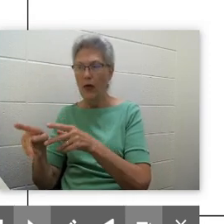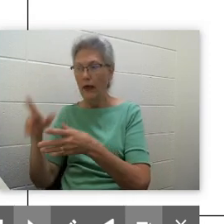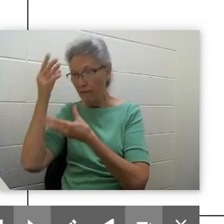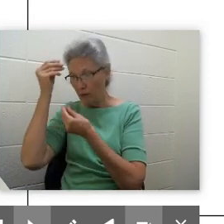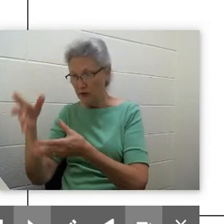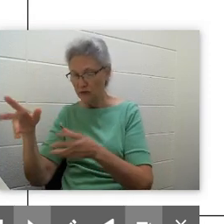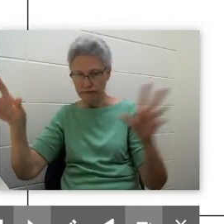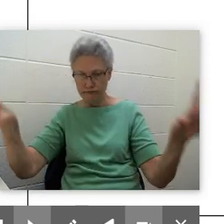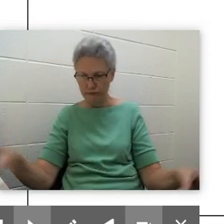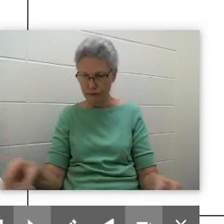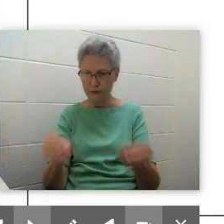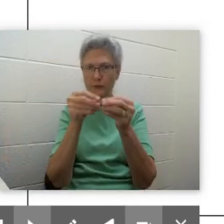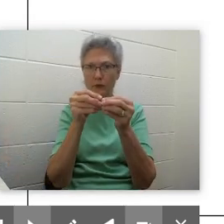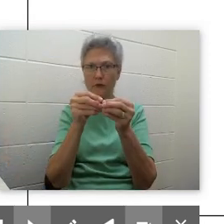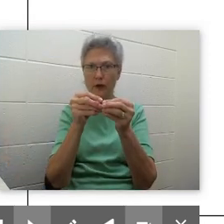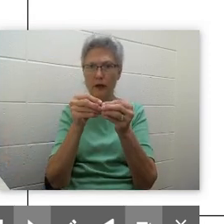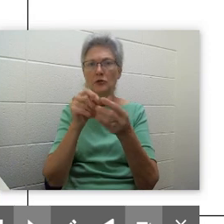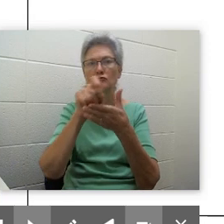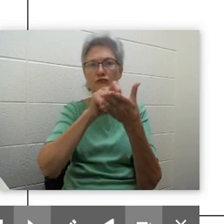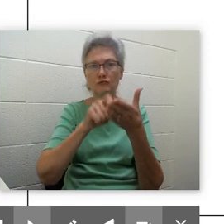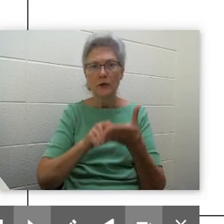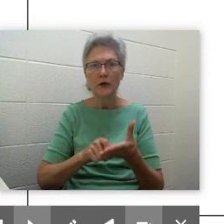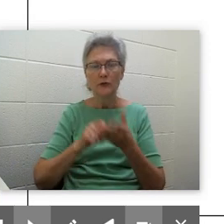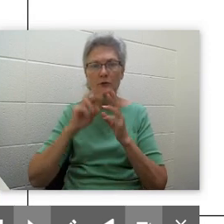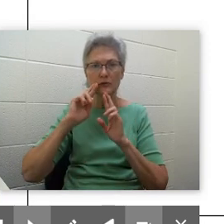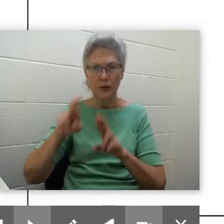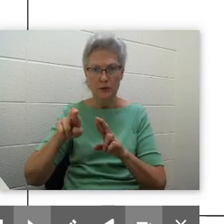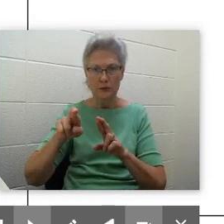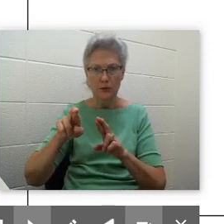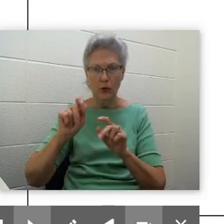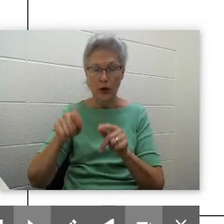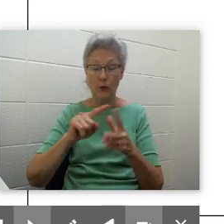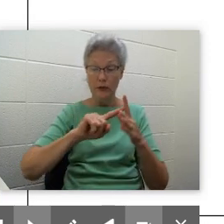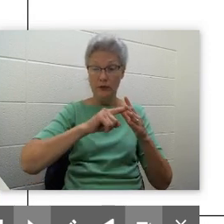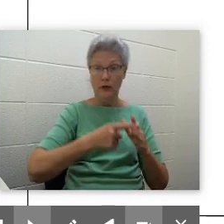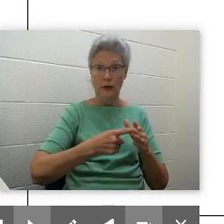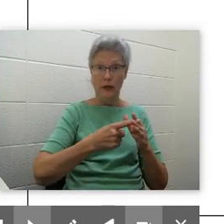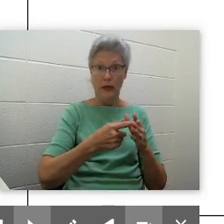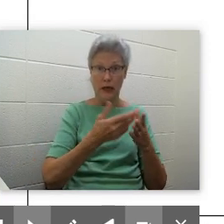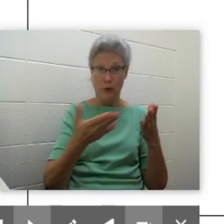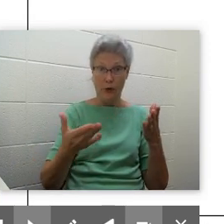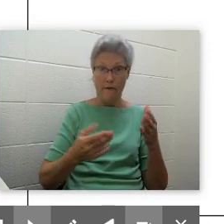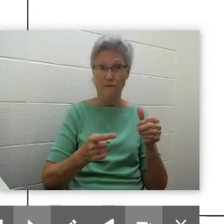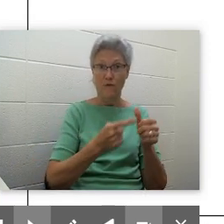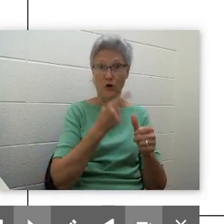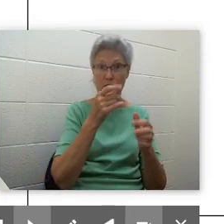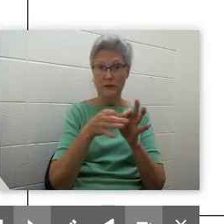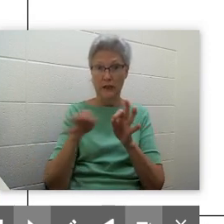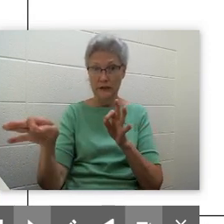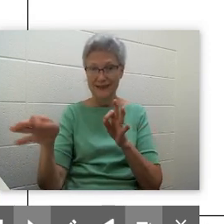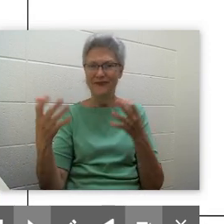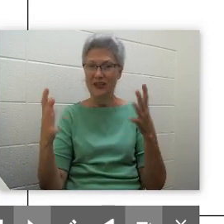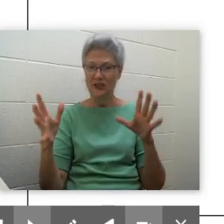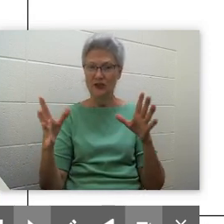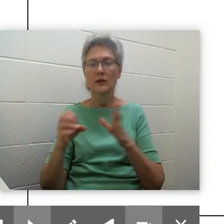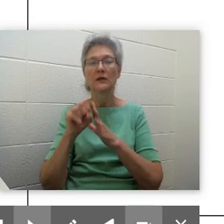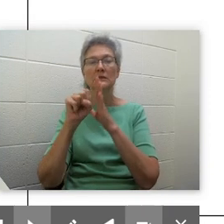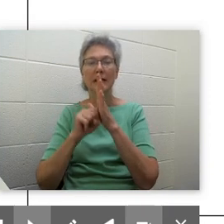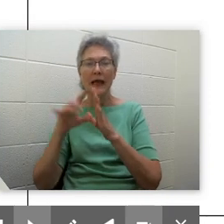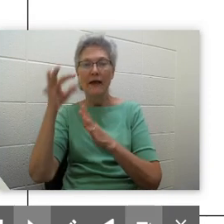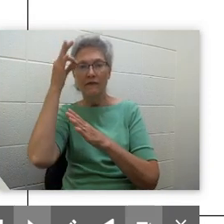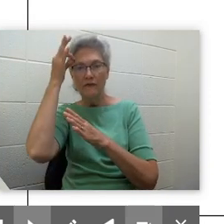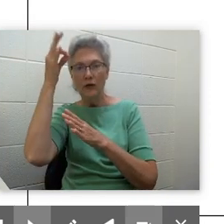its citizens to add into our response. We started it off here. We have our first sentence already done. The